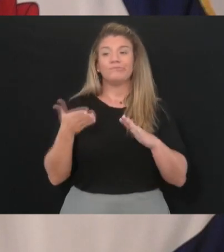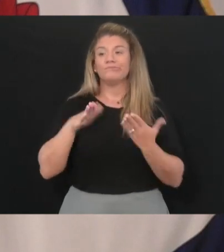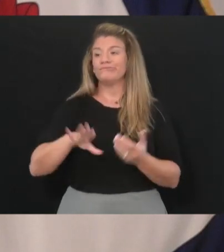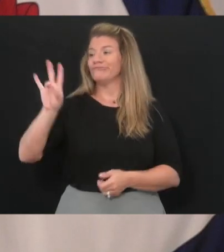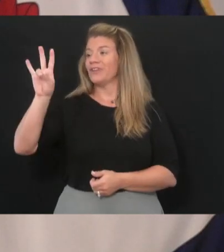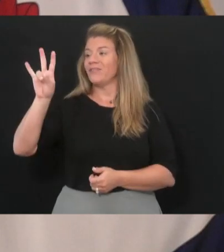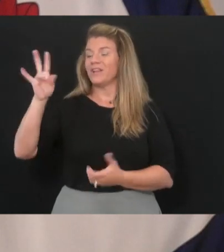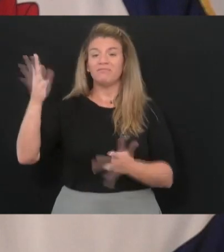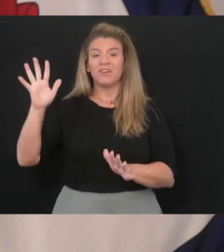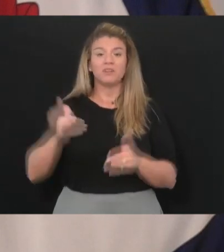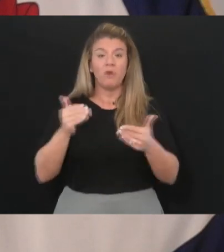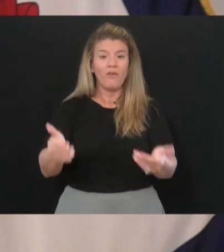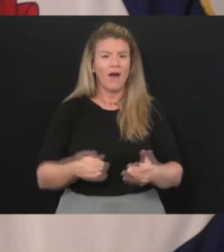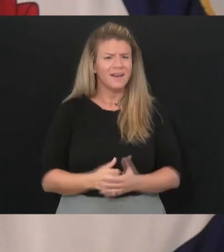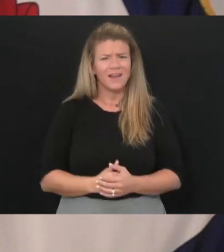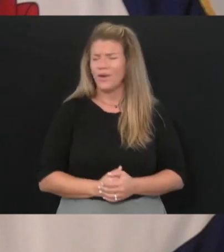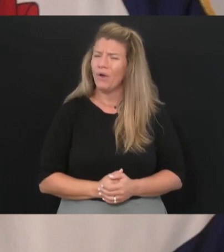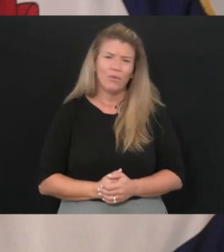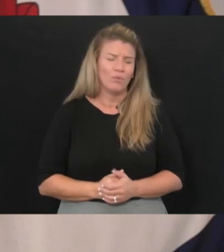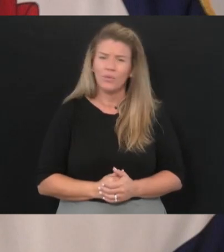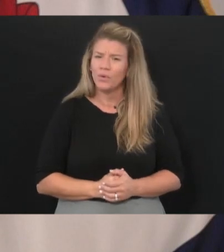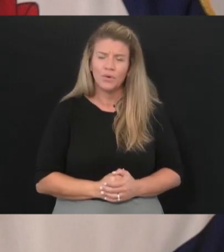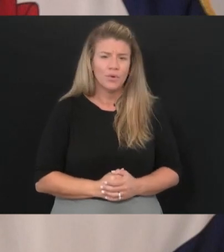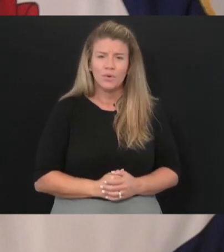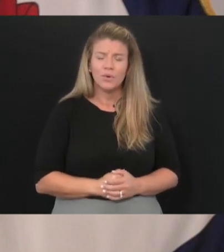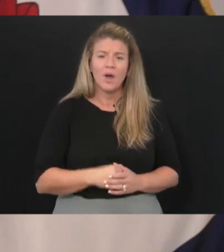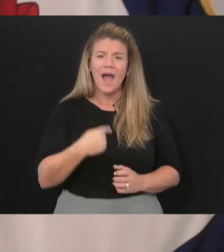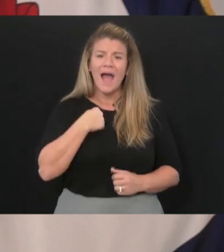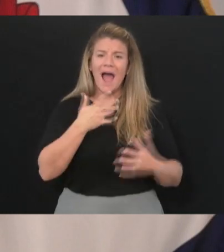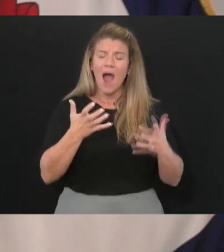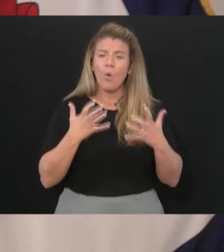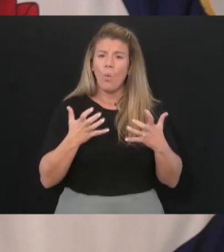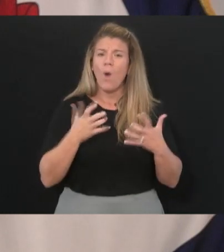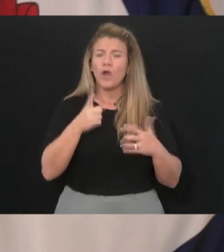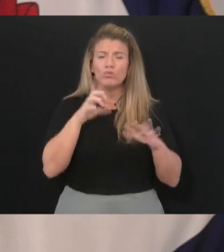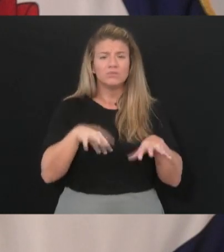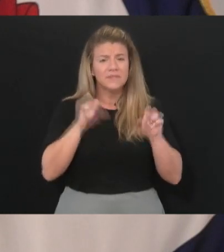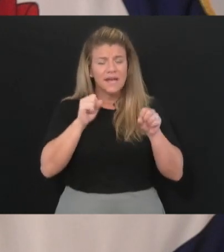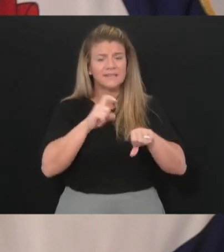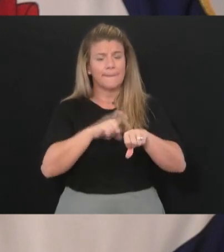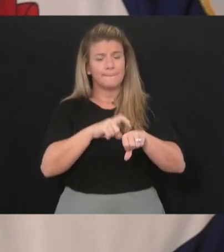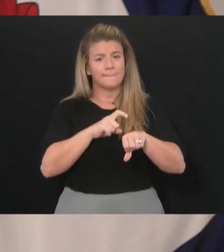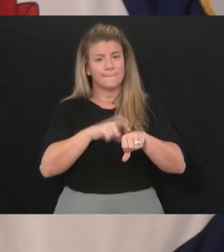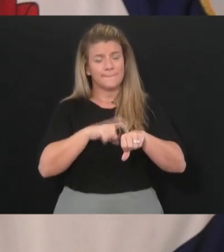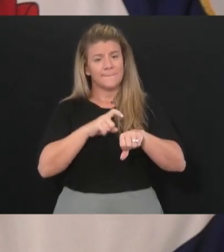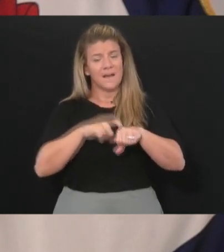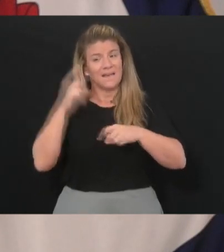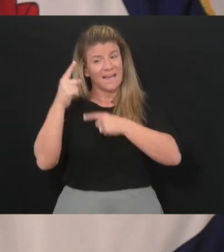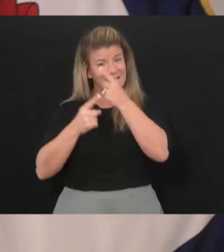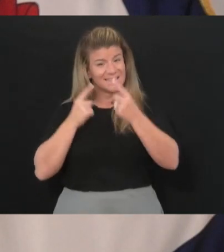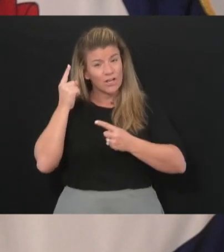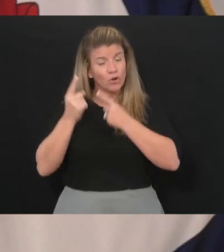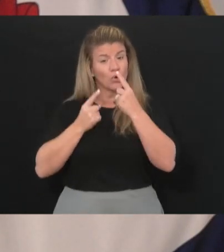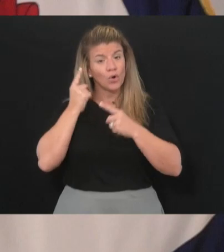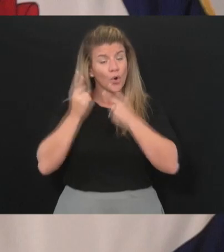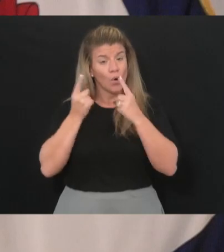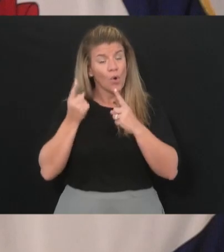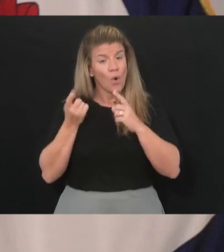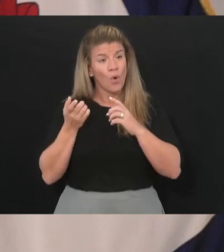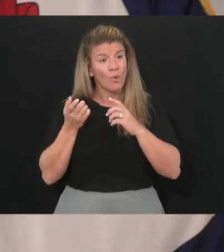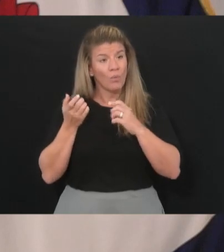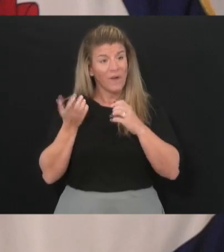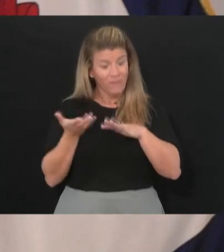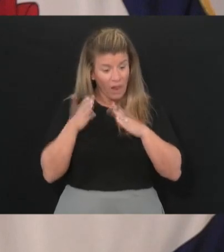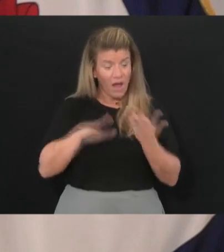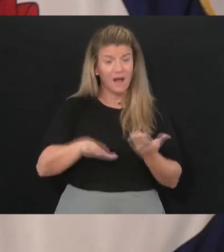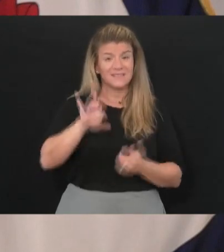let's move on. I want you to really take time to consider we've lost 17